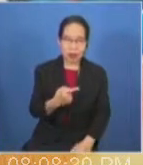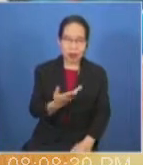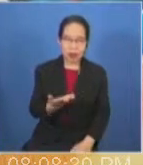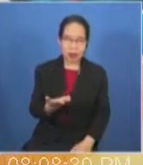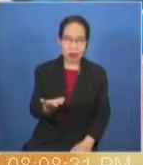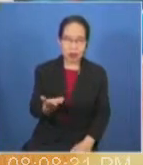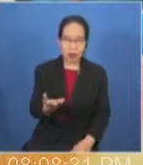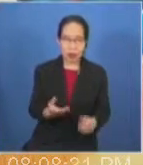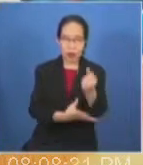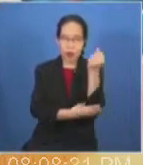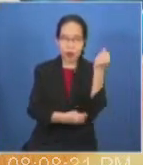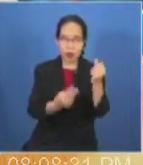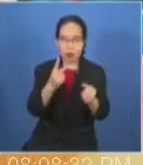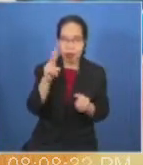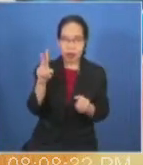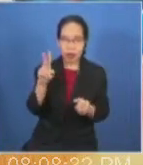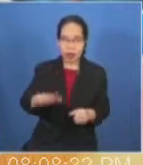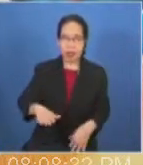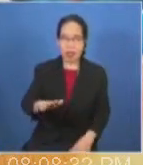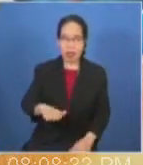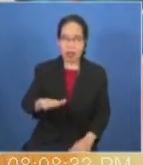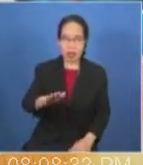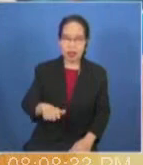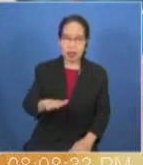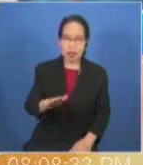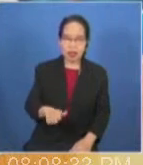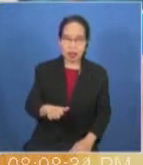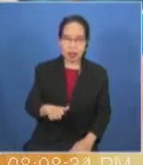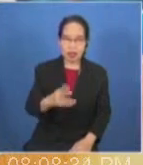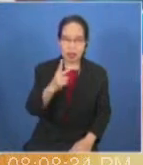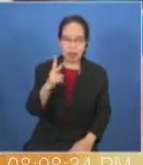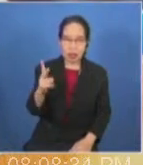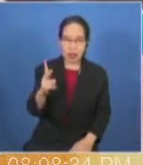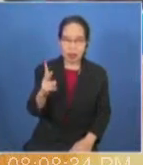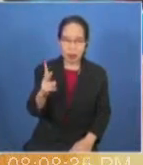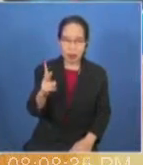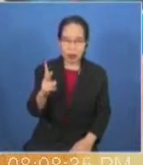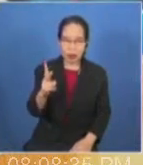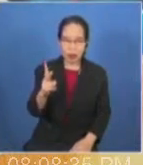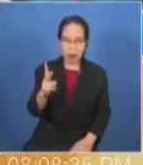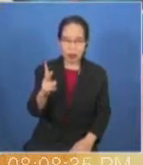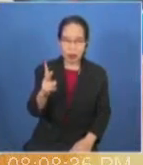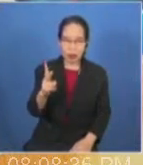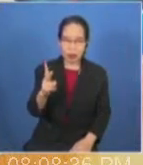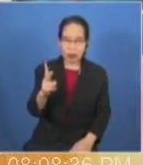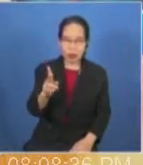to those who have nothing, like if you see a child